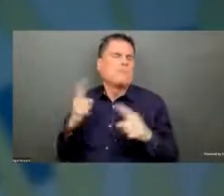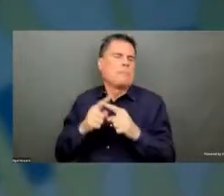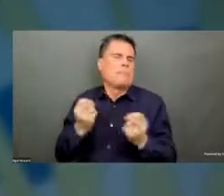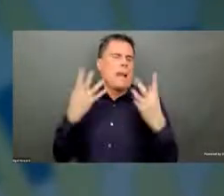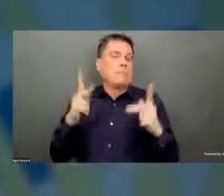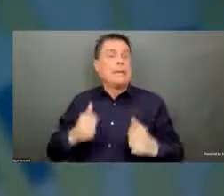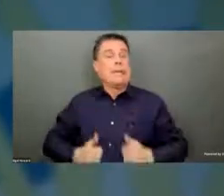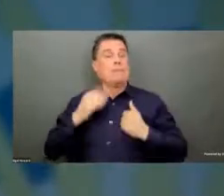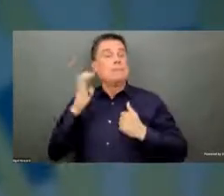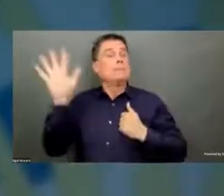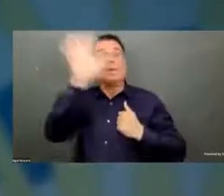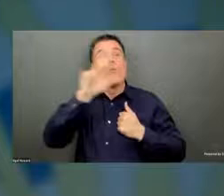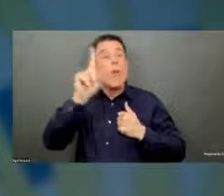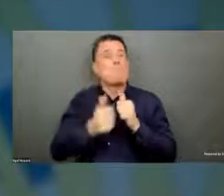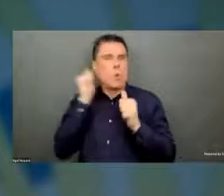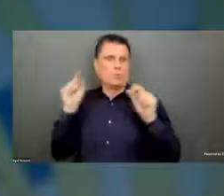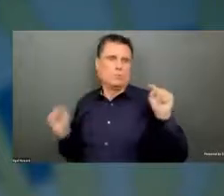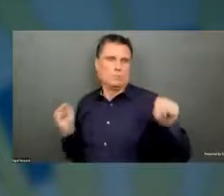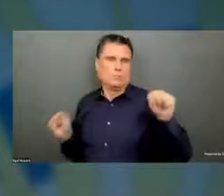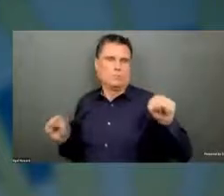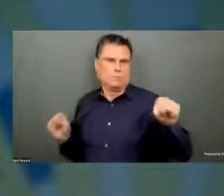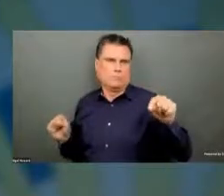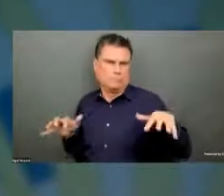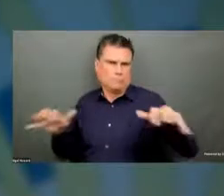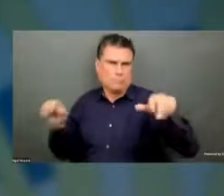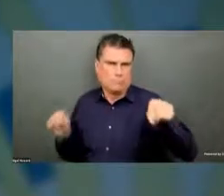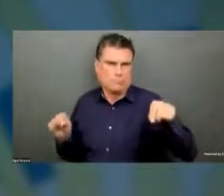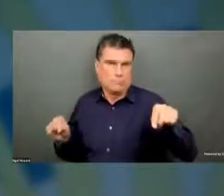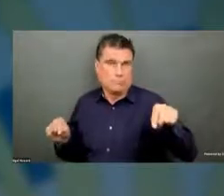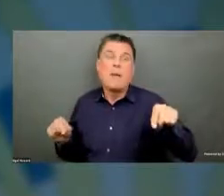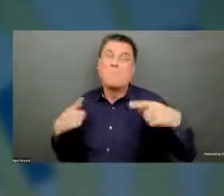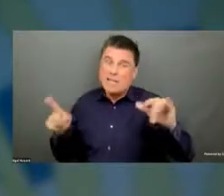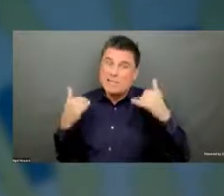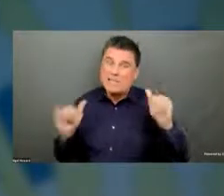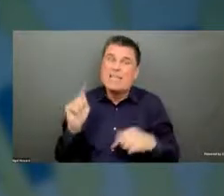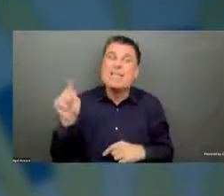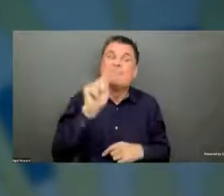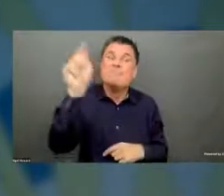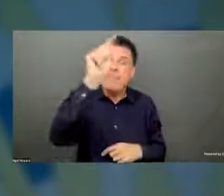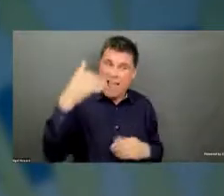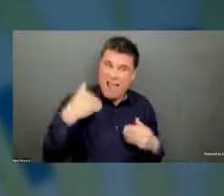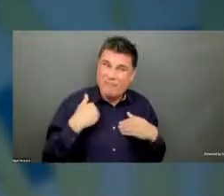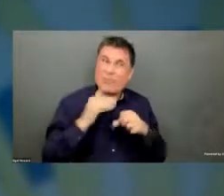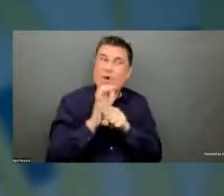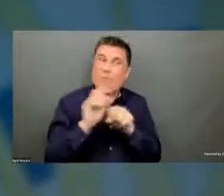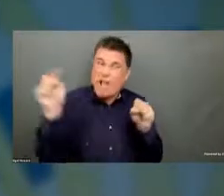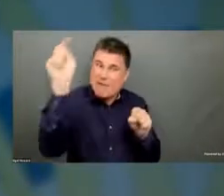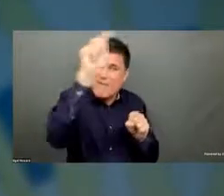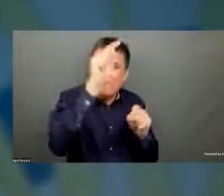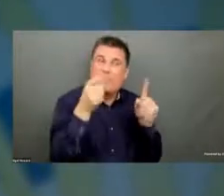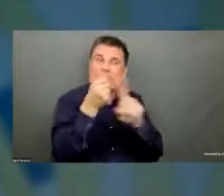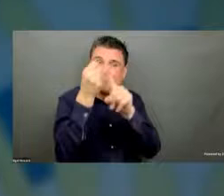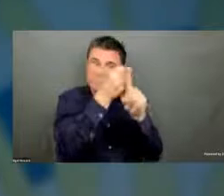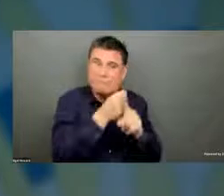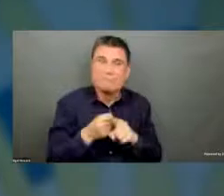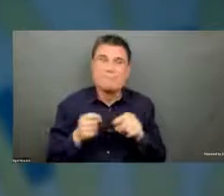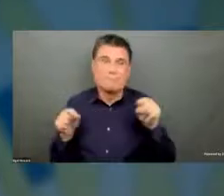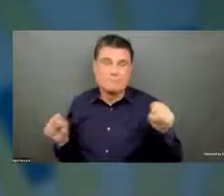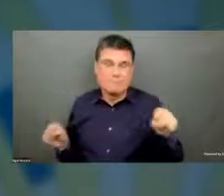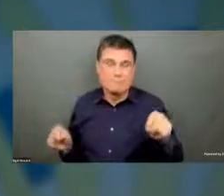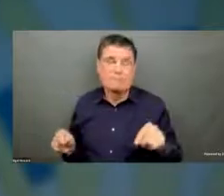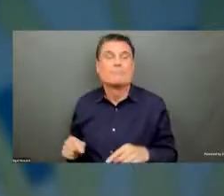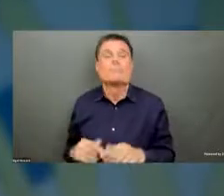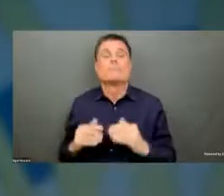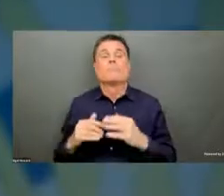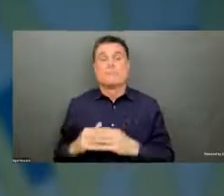in every part of the province. When we look at this by what we call episode dates, so that is by the date of onset